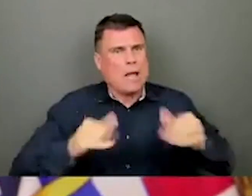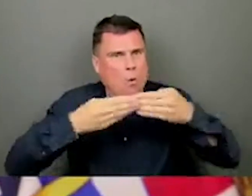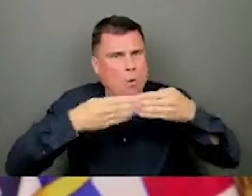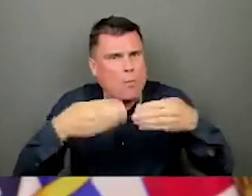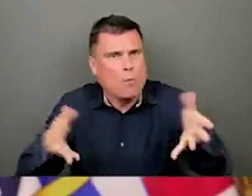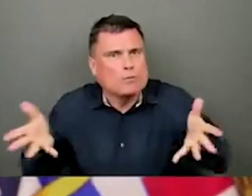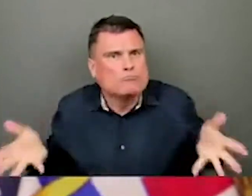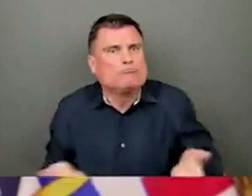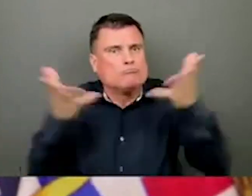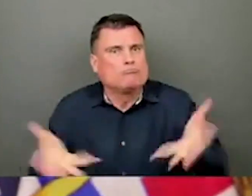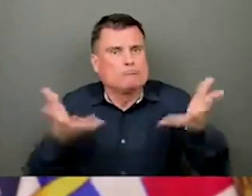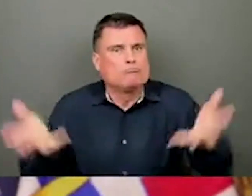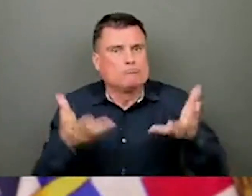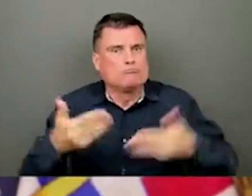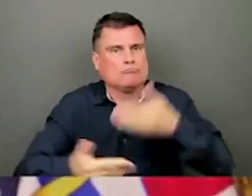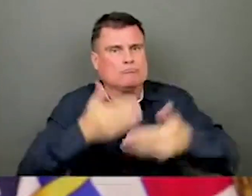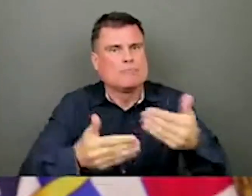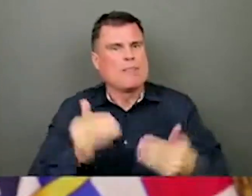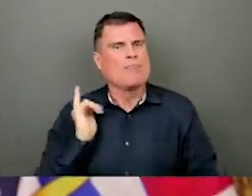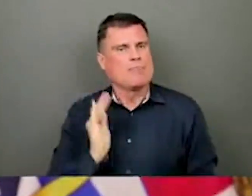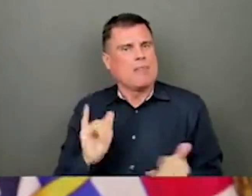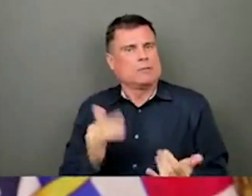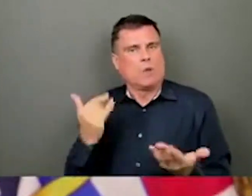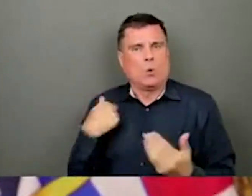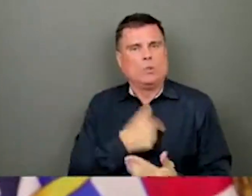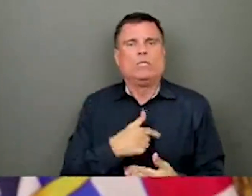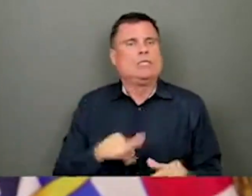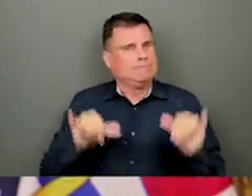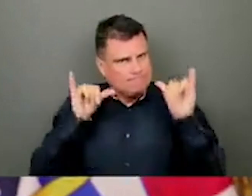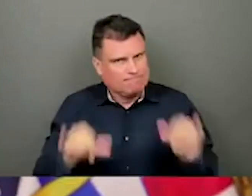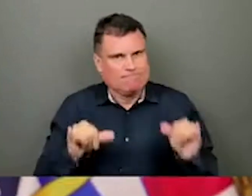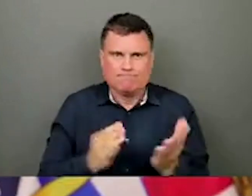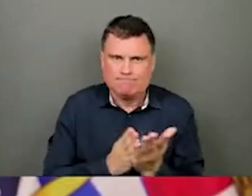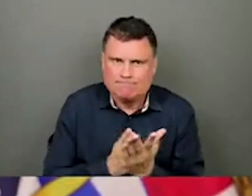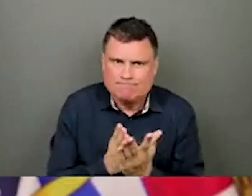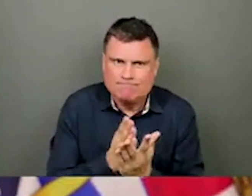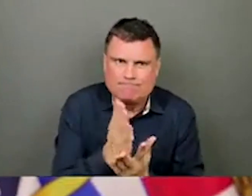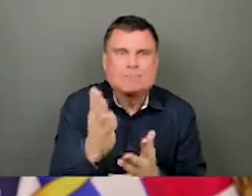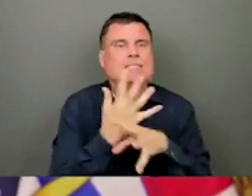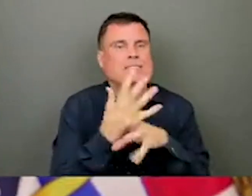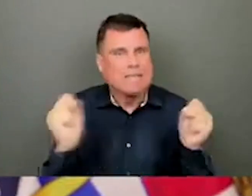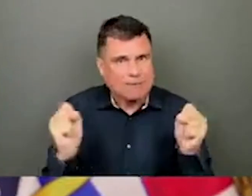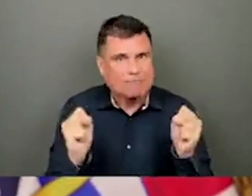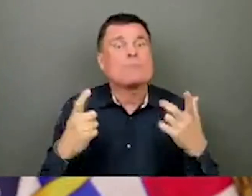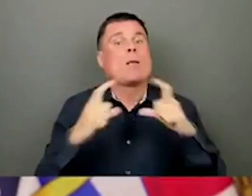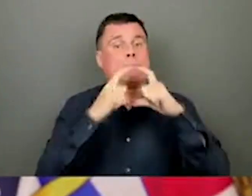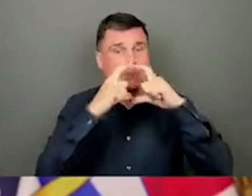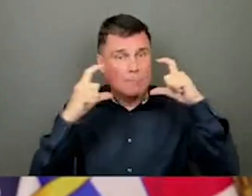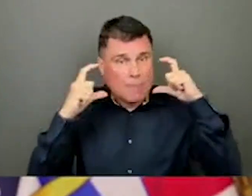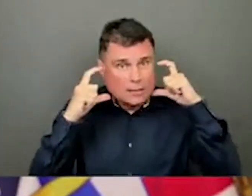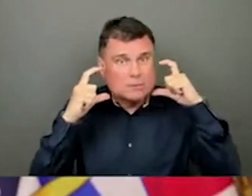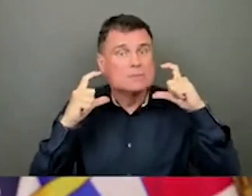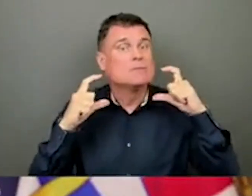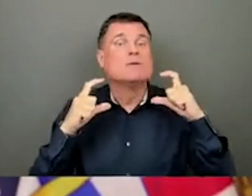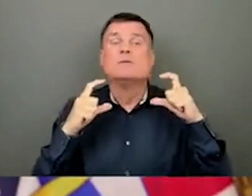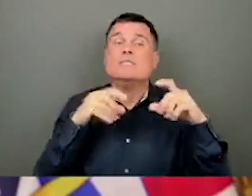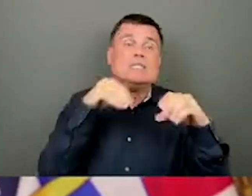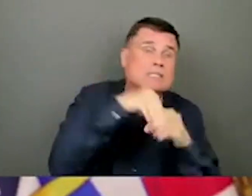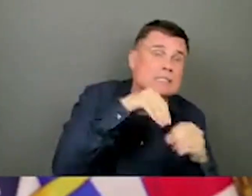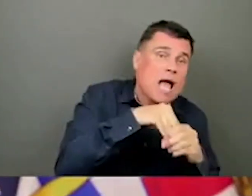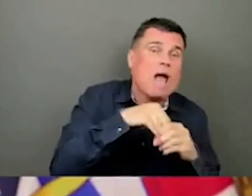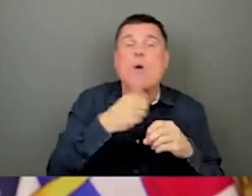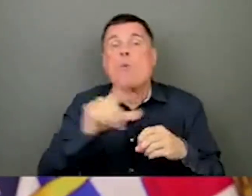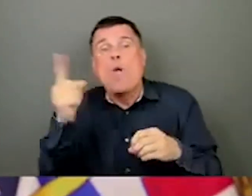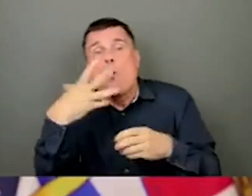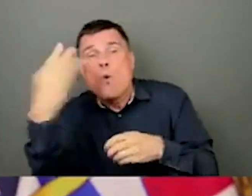continue to do those things that keep us safe, including wearing masks in indoor public areas,